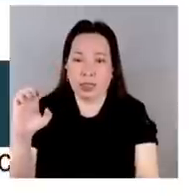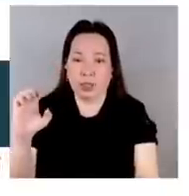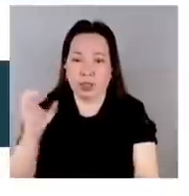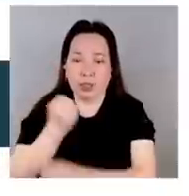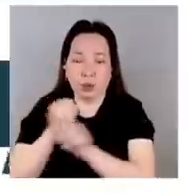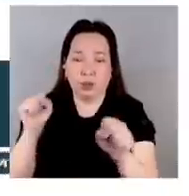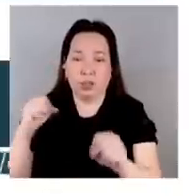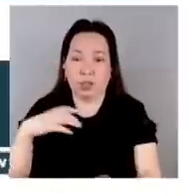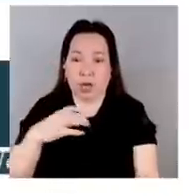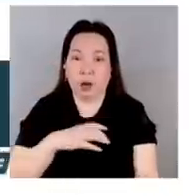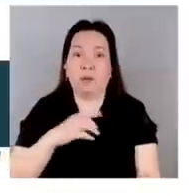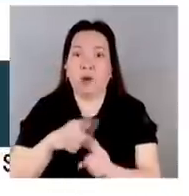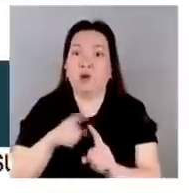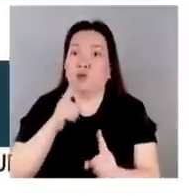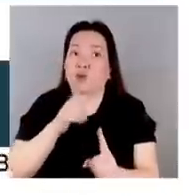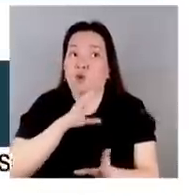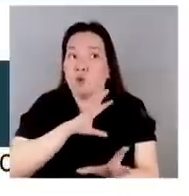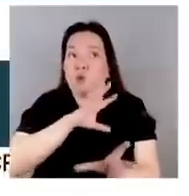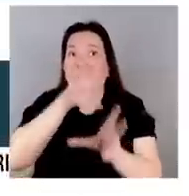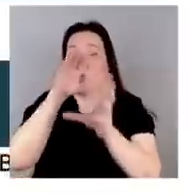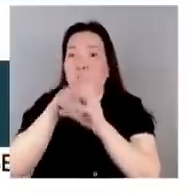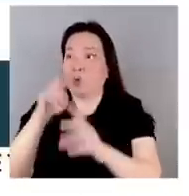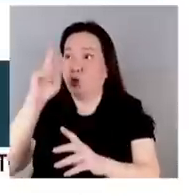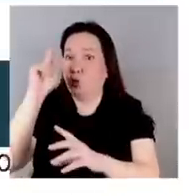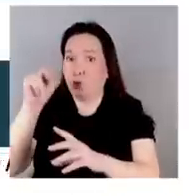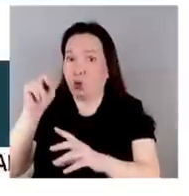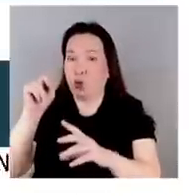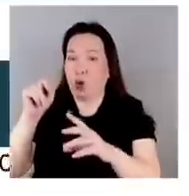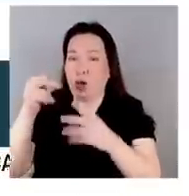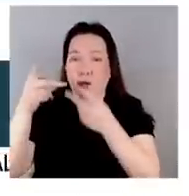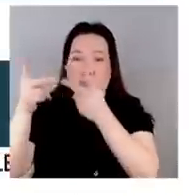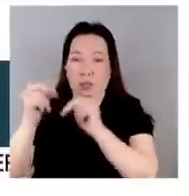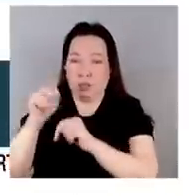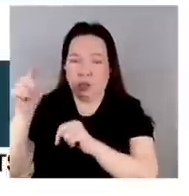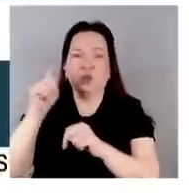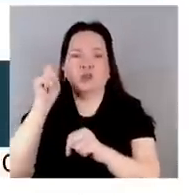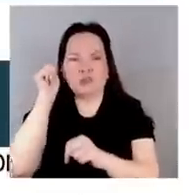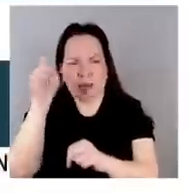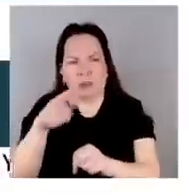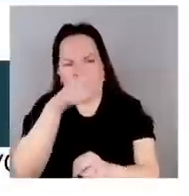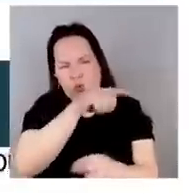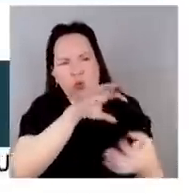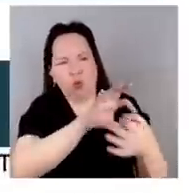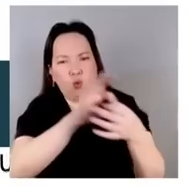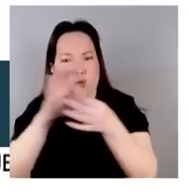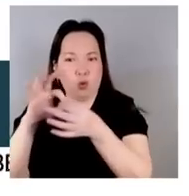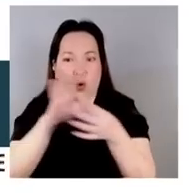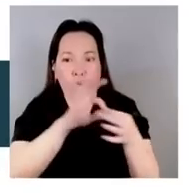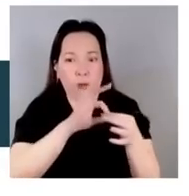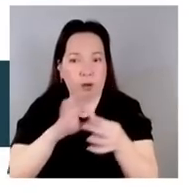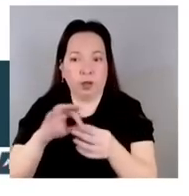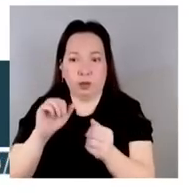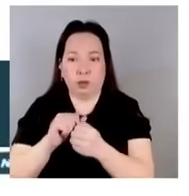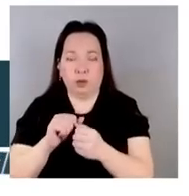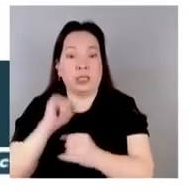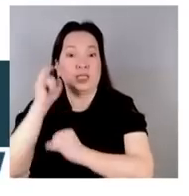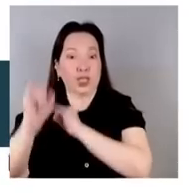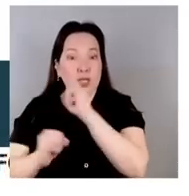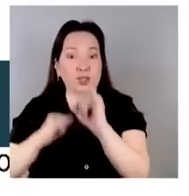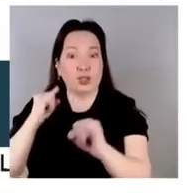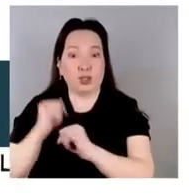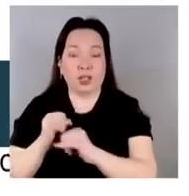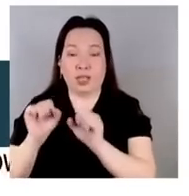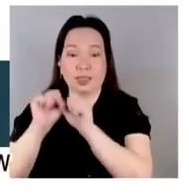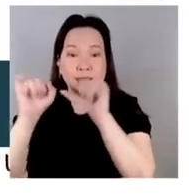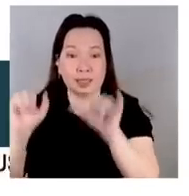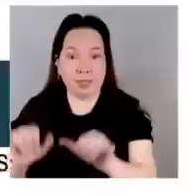you want a seat at the table at the UN's highest body, then you also need to cooperate, you know, with international mechanisms like